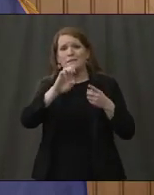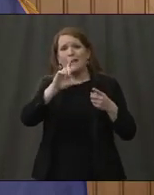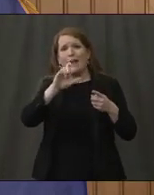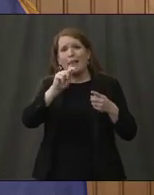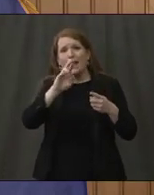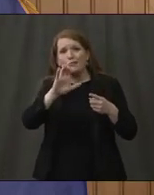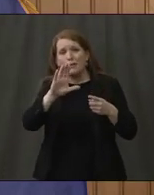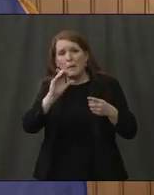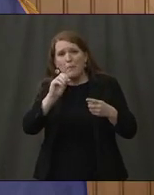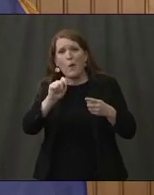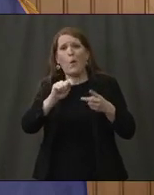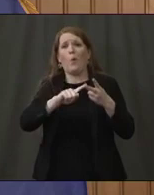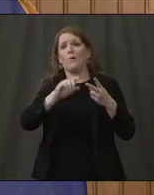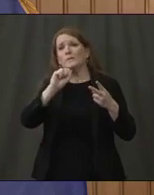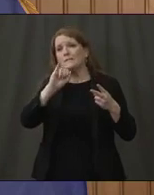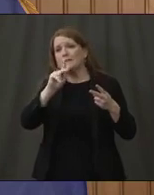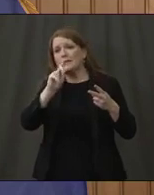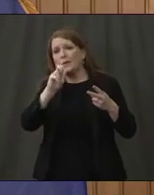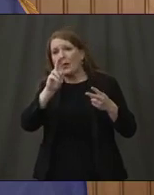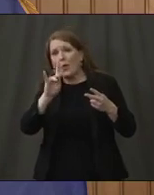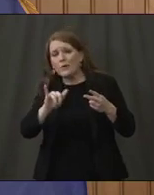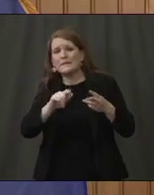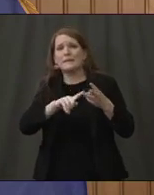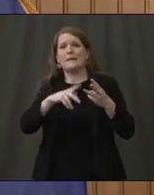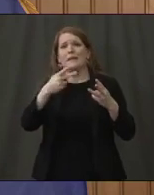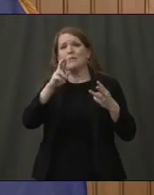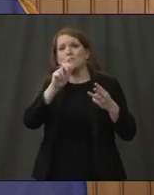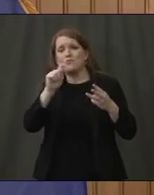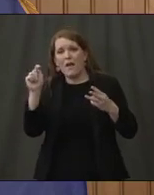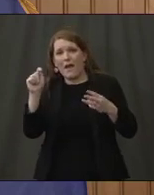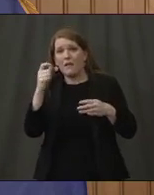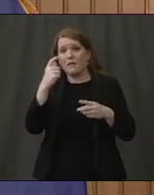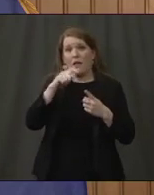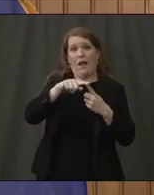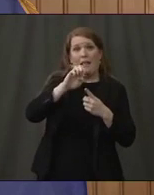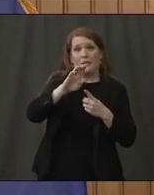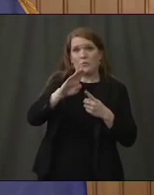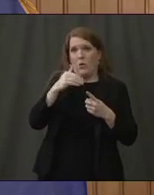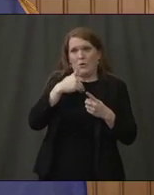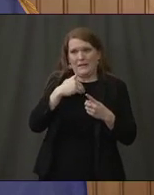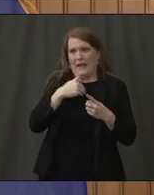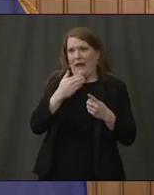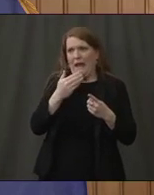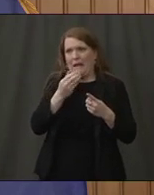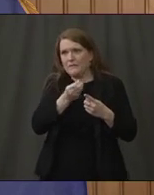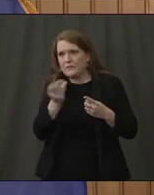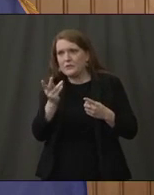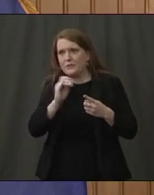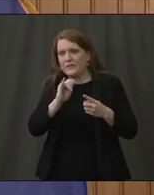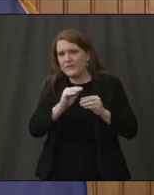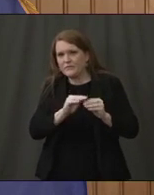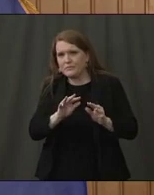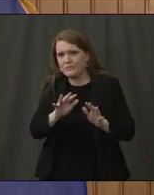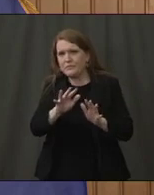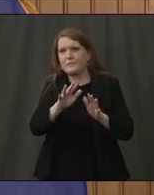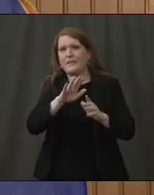dozen infections there on their plant floor, as well as the CEO. So